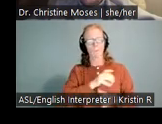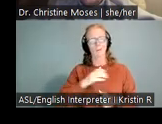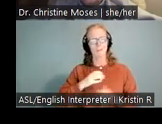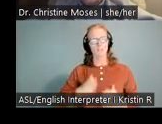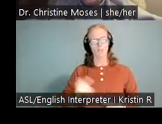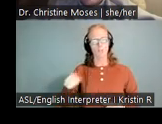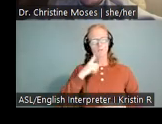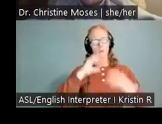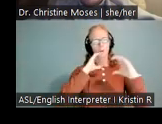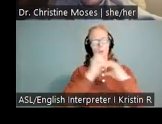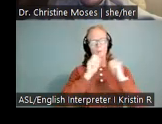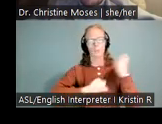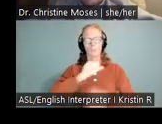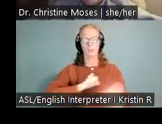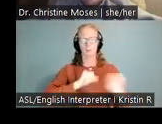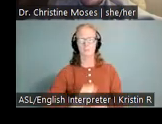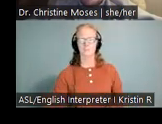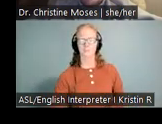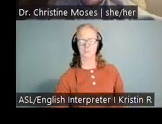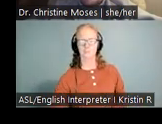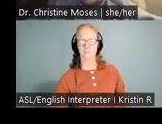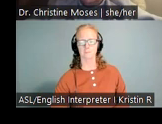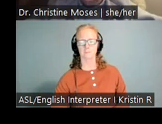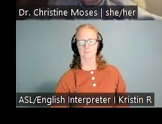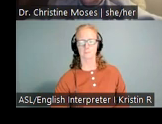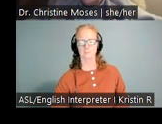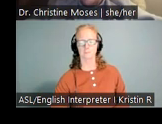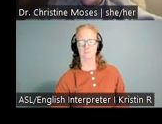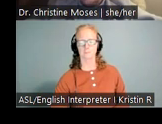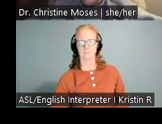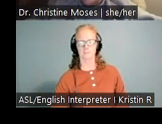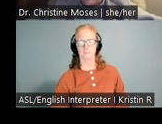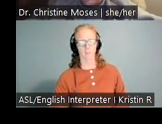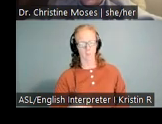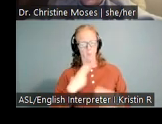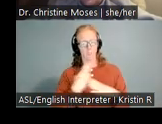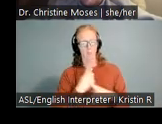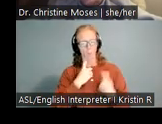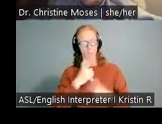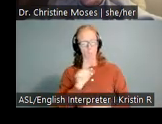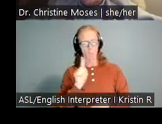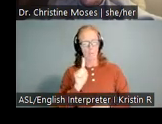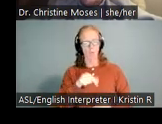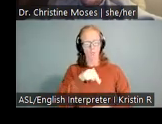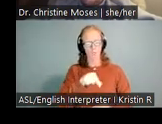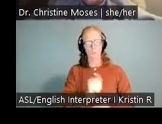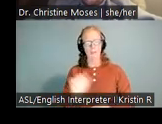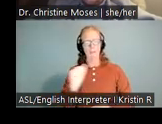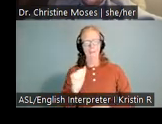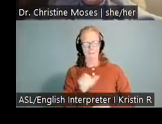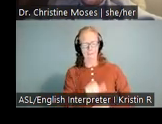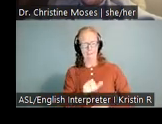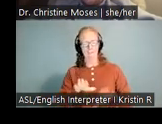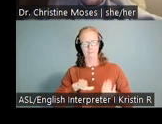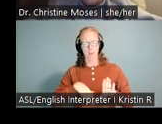Members of the public will be able to ask questions using Zoom's Q&A feature. As